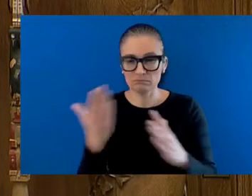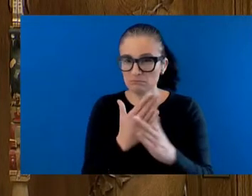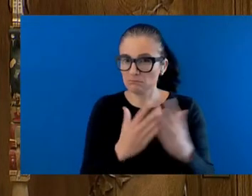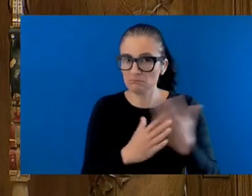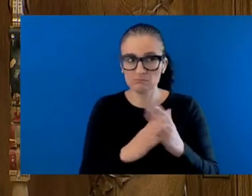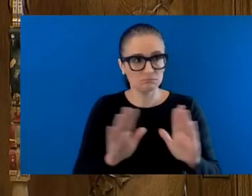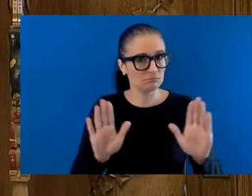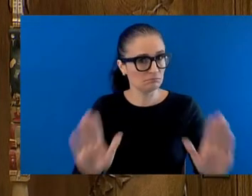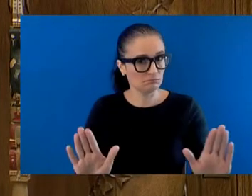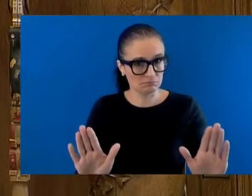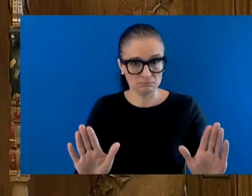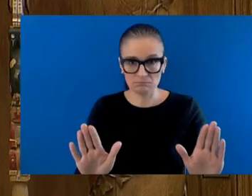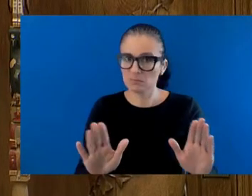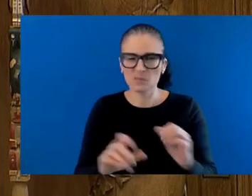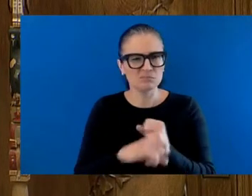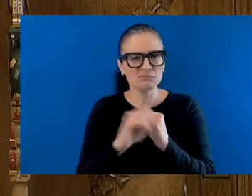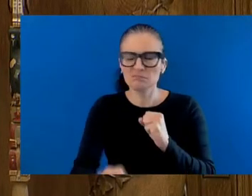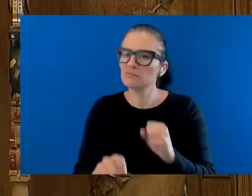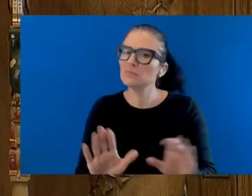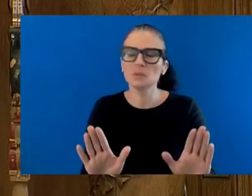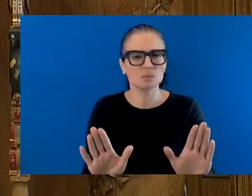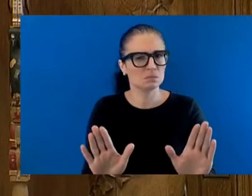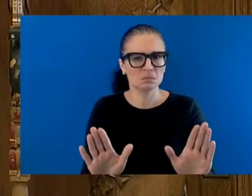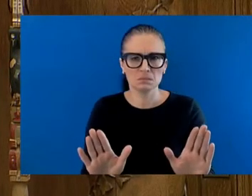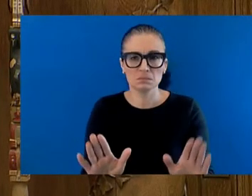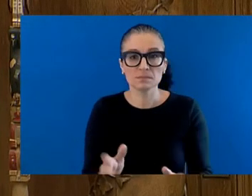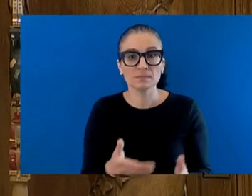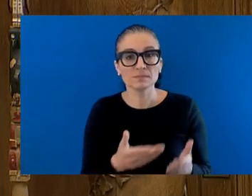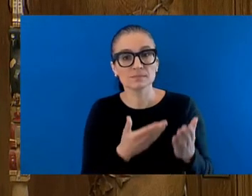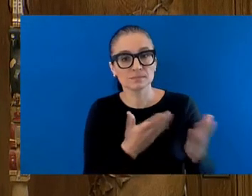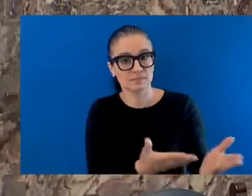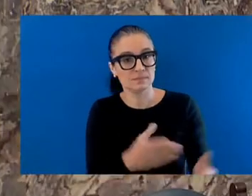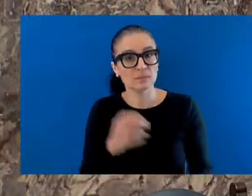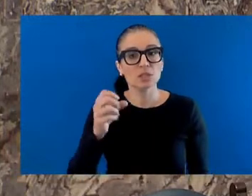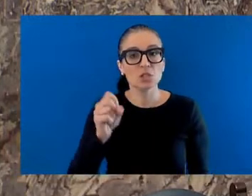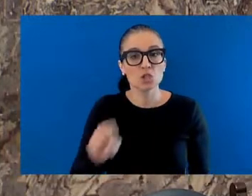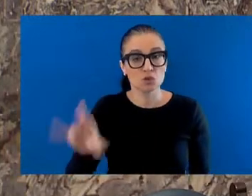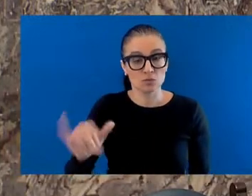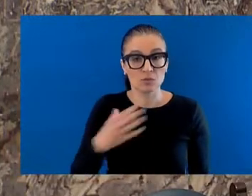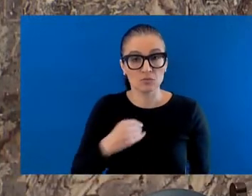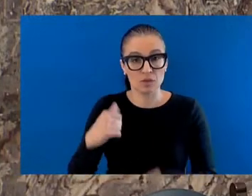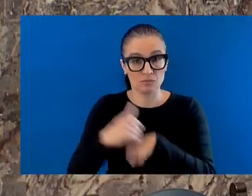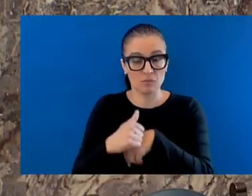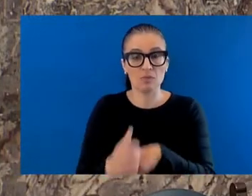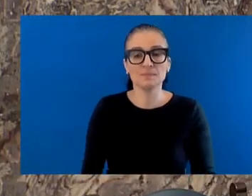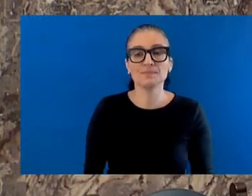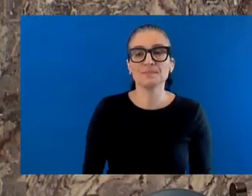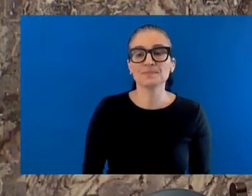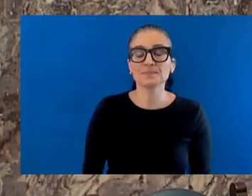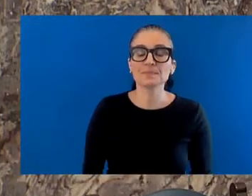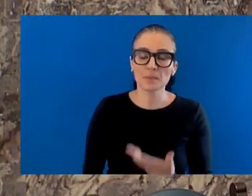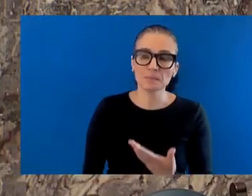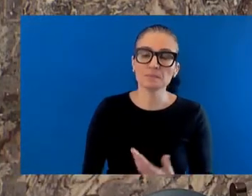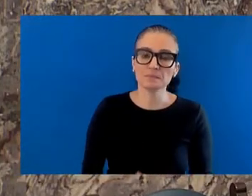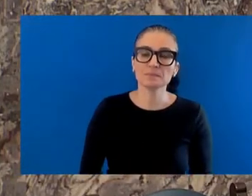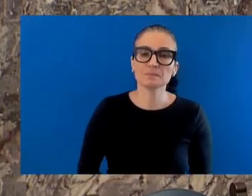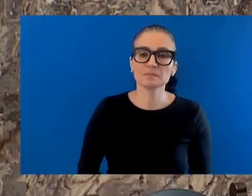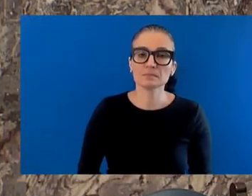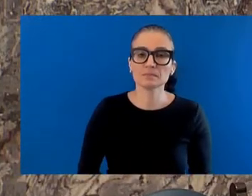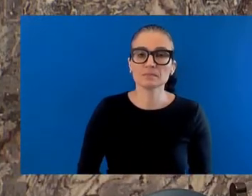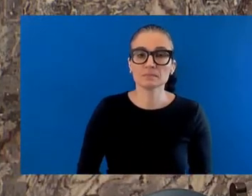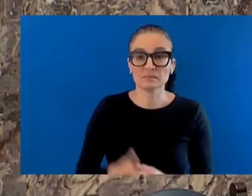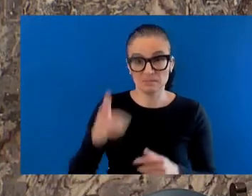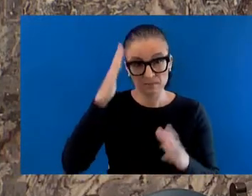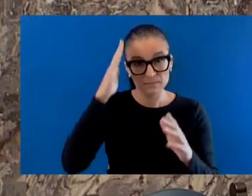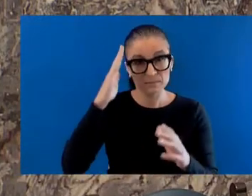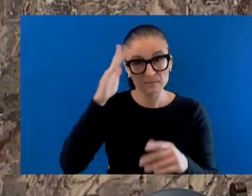Whitrock. Thank you, Mr. Speaker. Gas prices are expected to skyrocket to up to $2.18 a litre. The NDP have